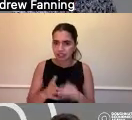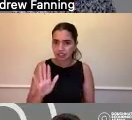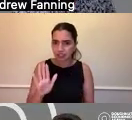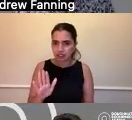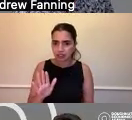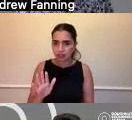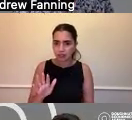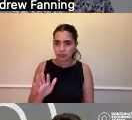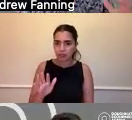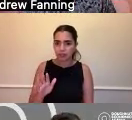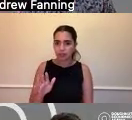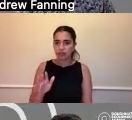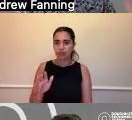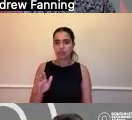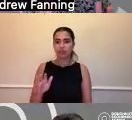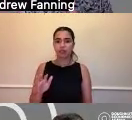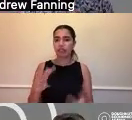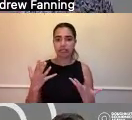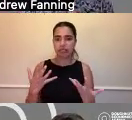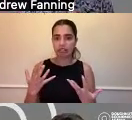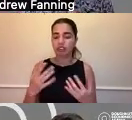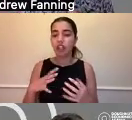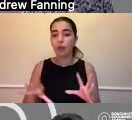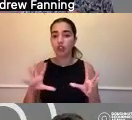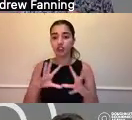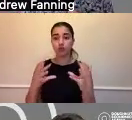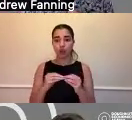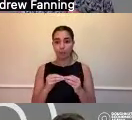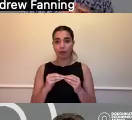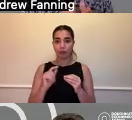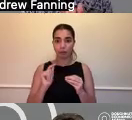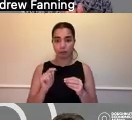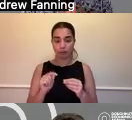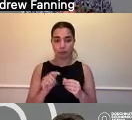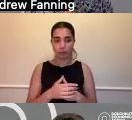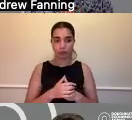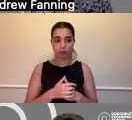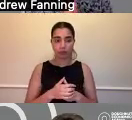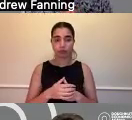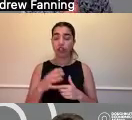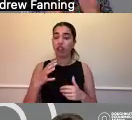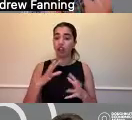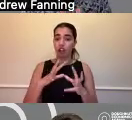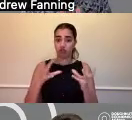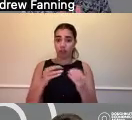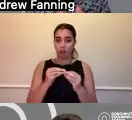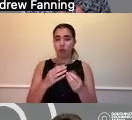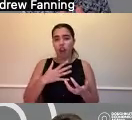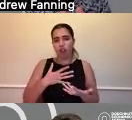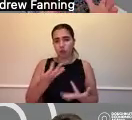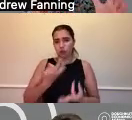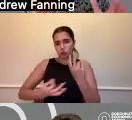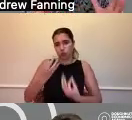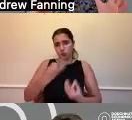I wanted to That then was great. wrap up that part, and we'd love to hear your questions and everything, which we'll get to in a